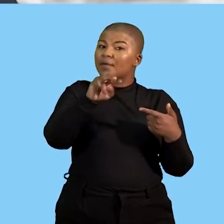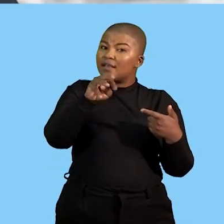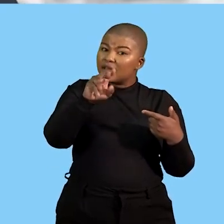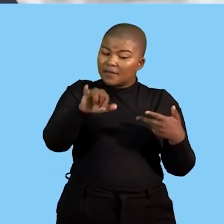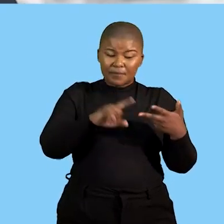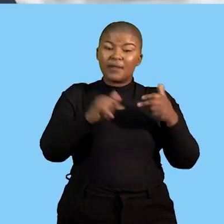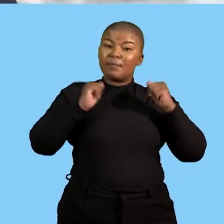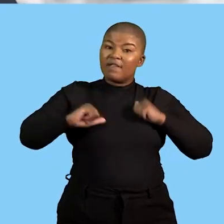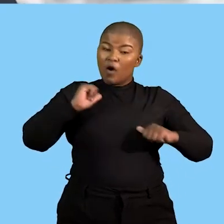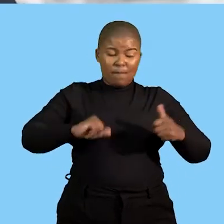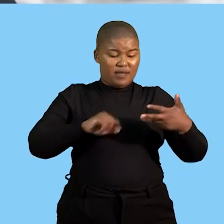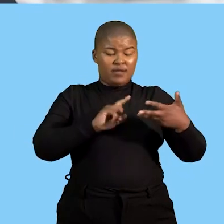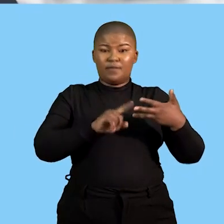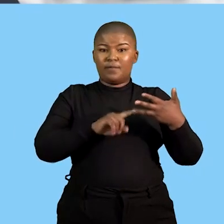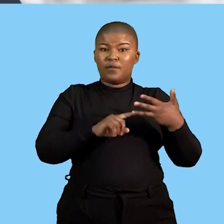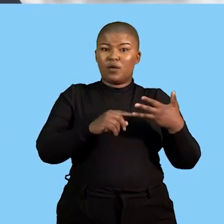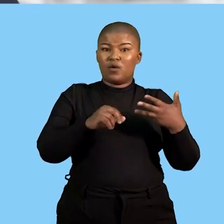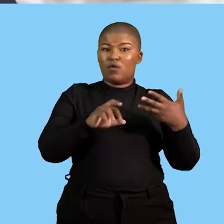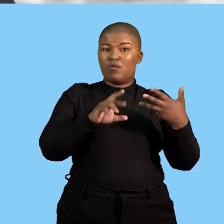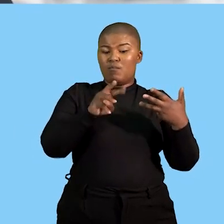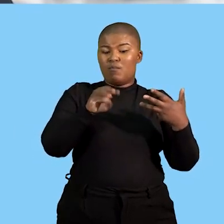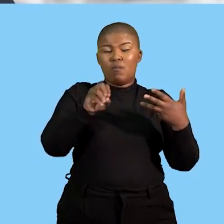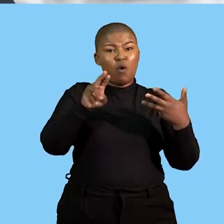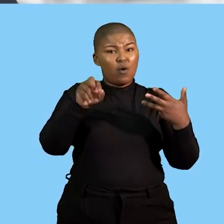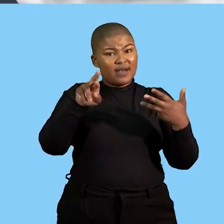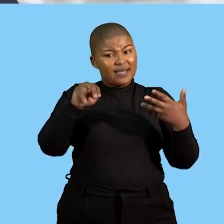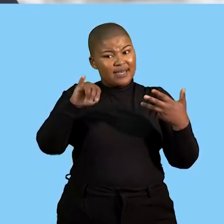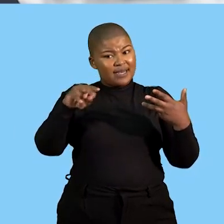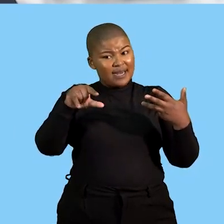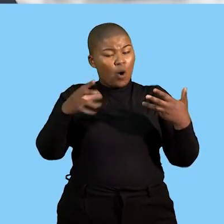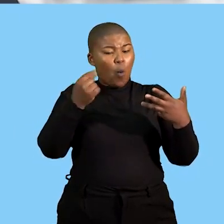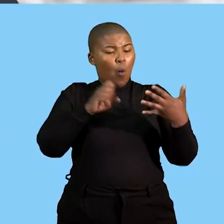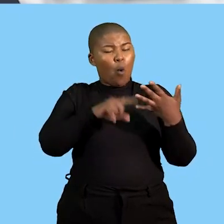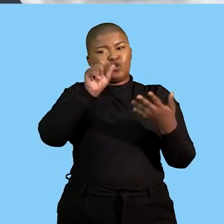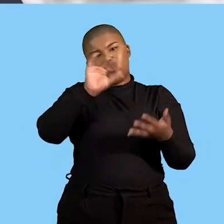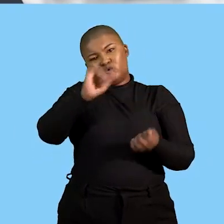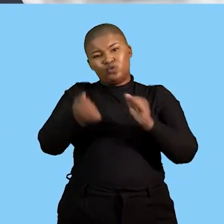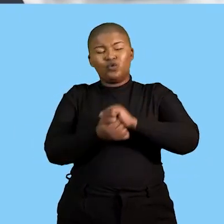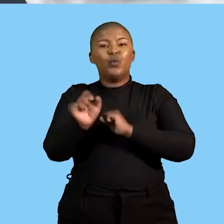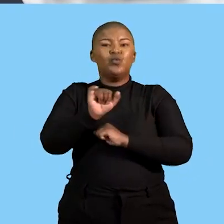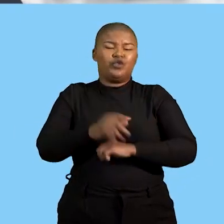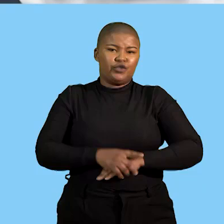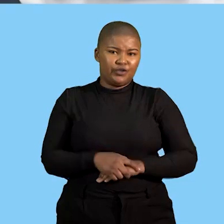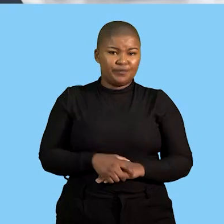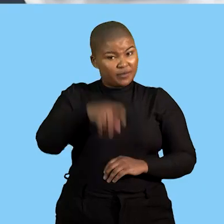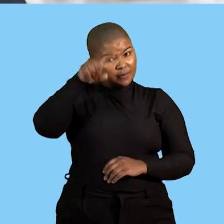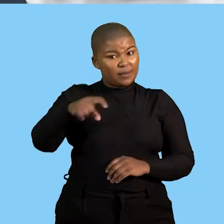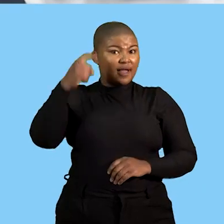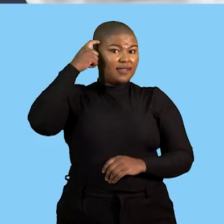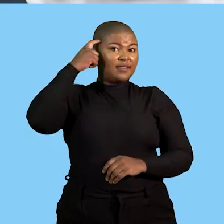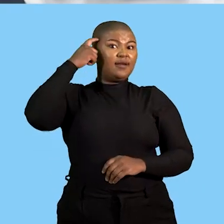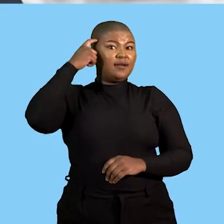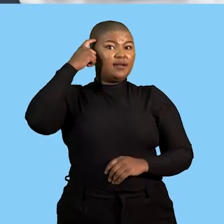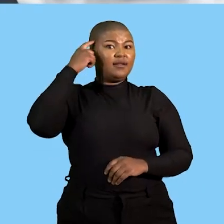performing? Are we talking about norming? Or are we talking about adjourning? So you should be thinking about that to say, is it